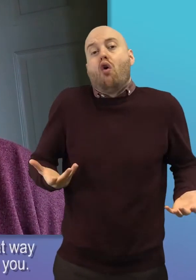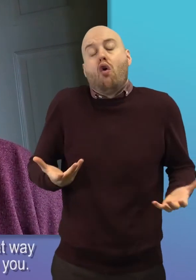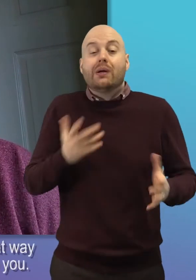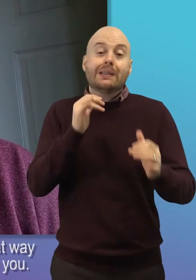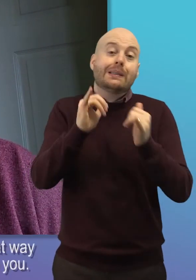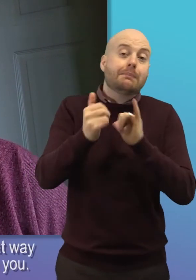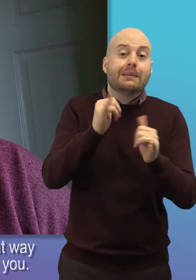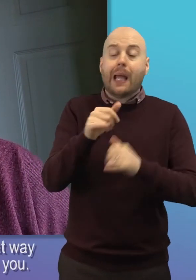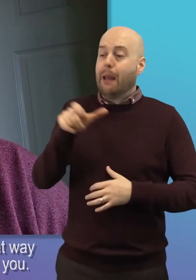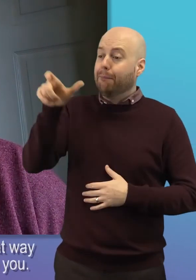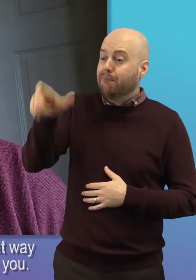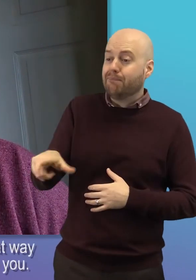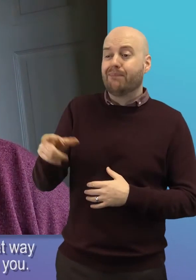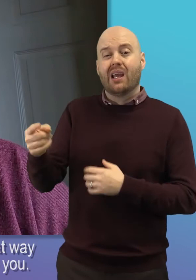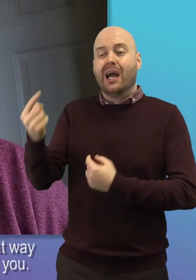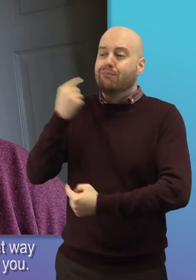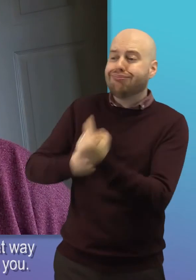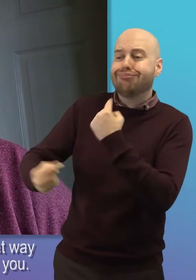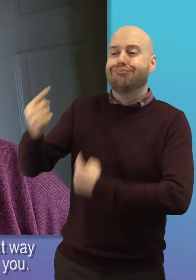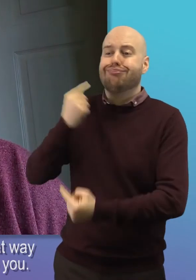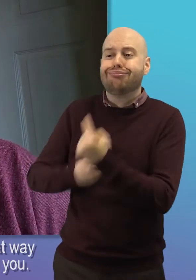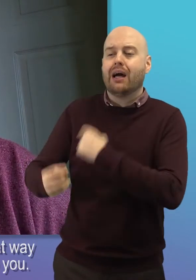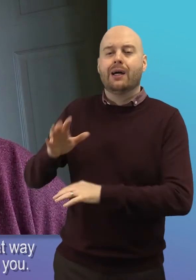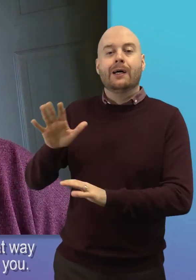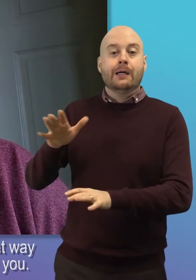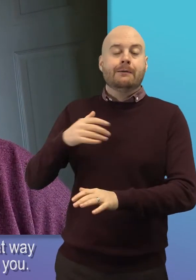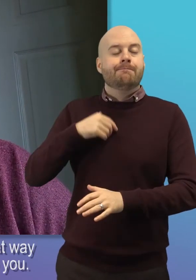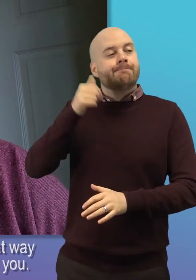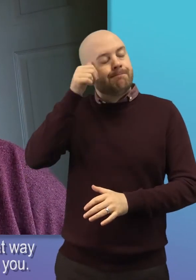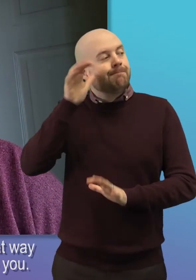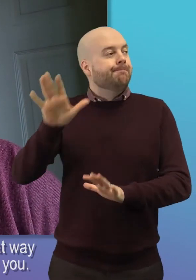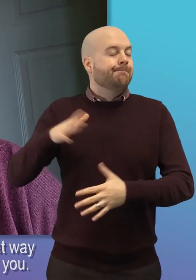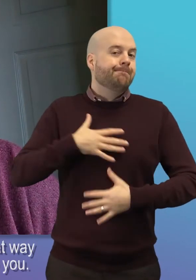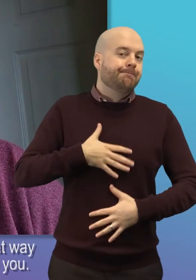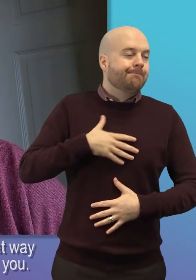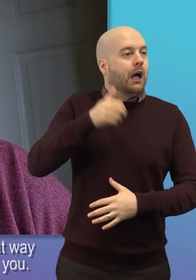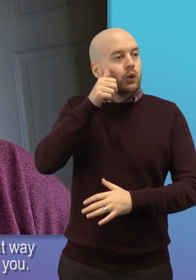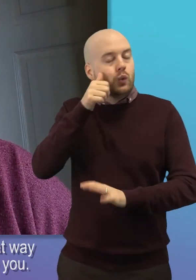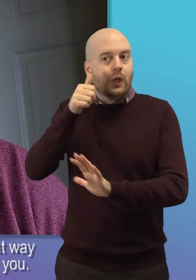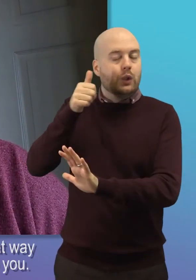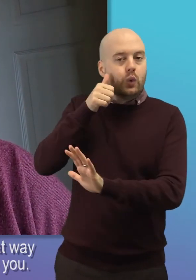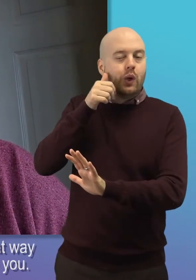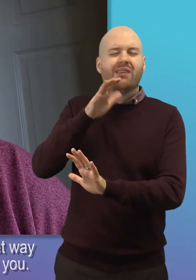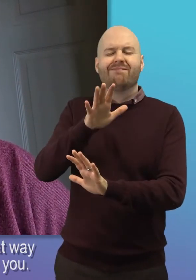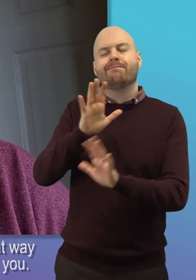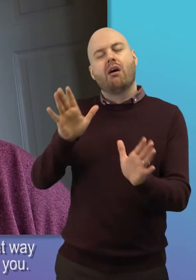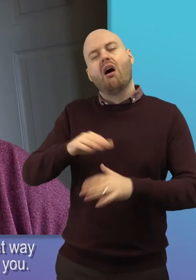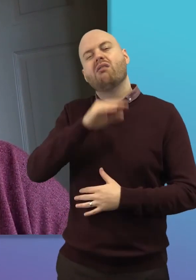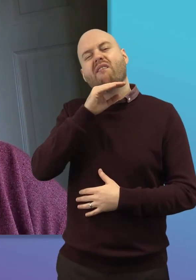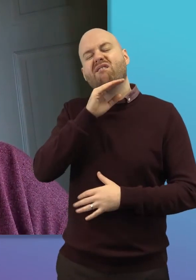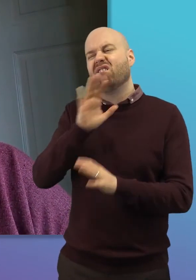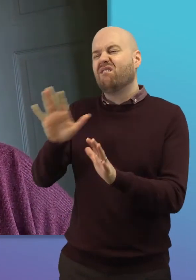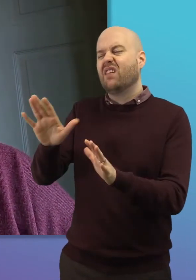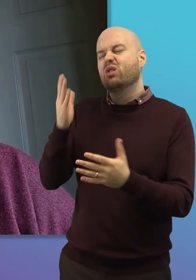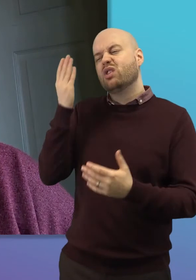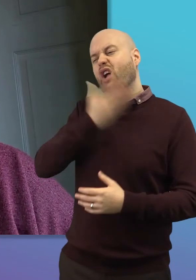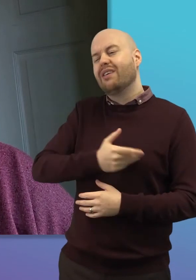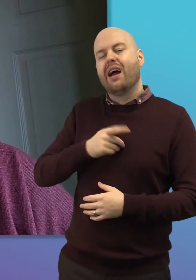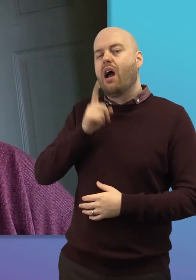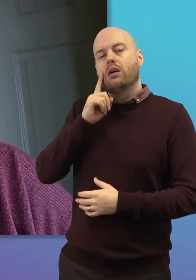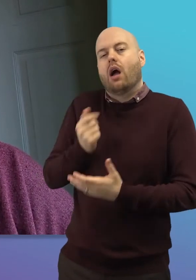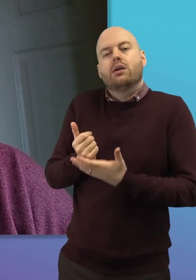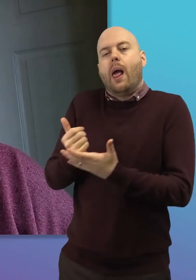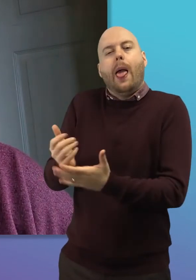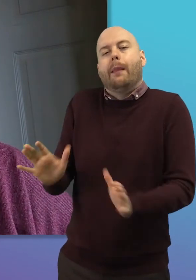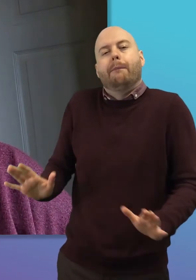but you can't talk to me that way because it upsets me. And so if I'm upset, it's hard for me to help you. Or, you know what, I want to help